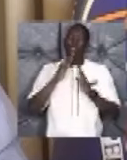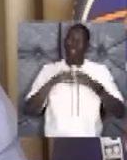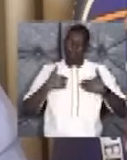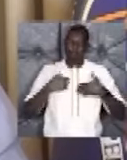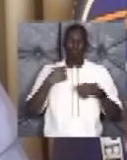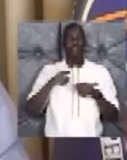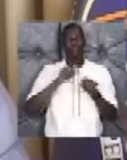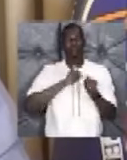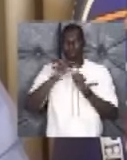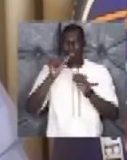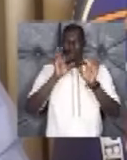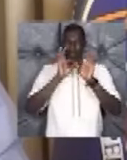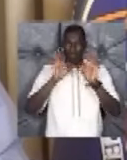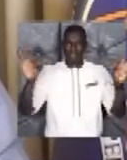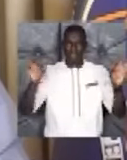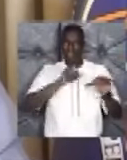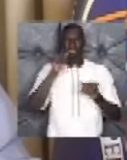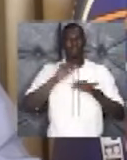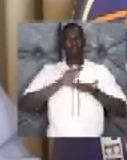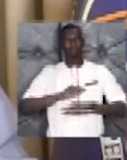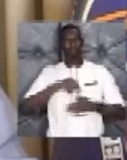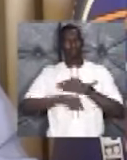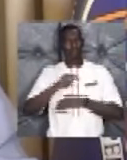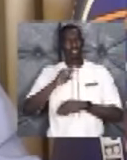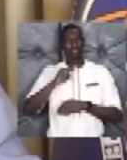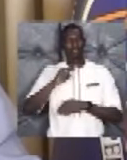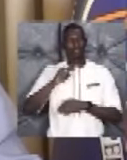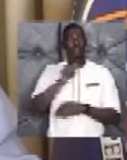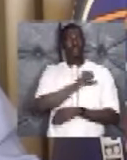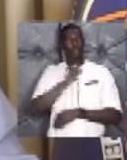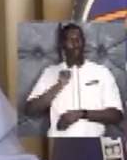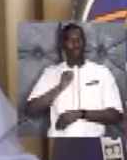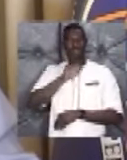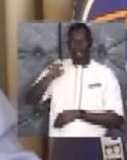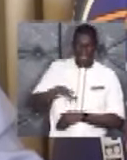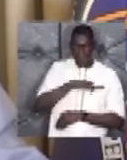health, peace, and tranquility bestowed upon